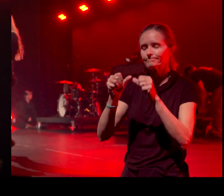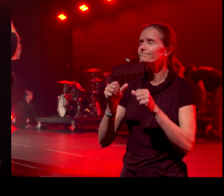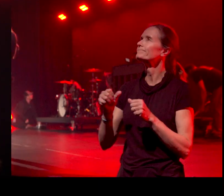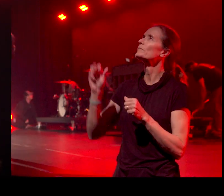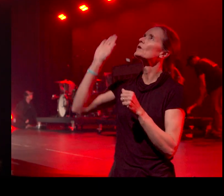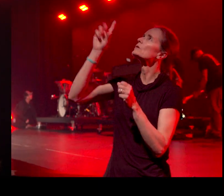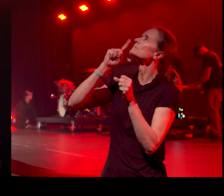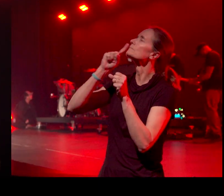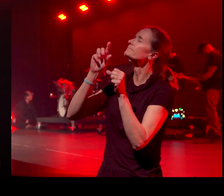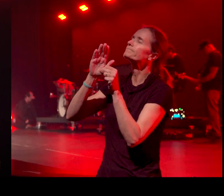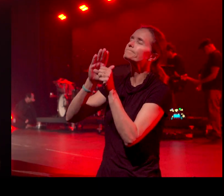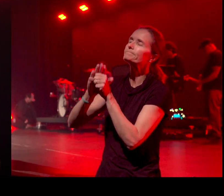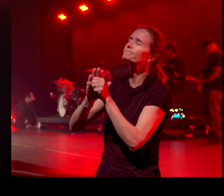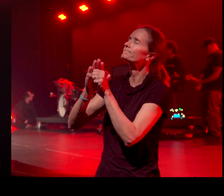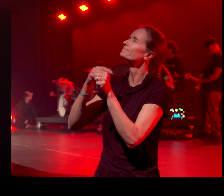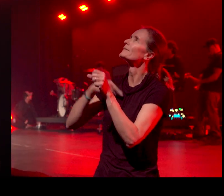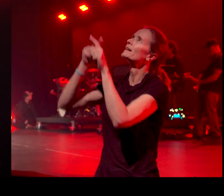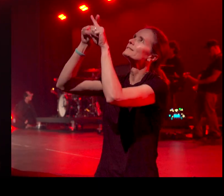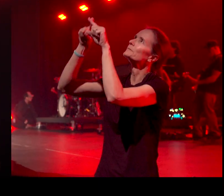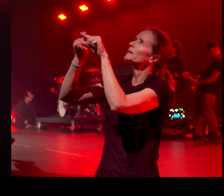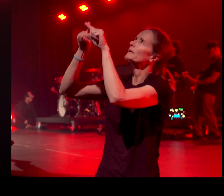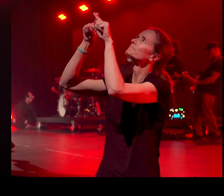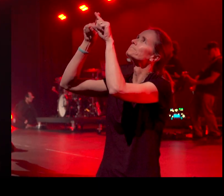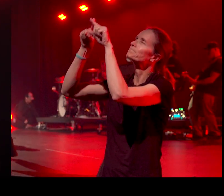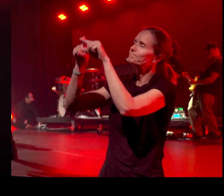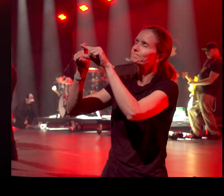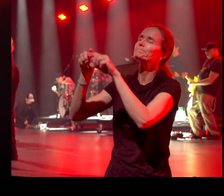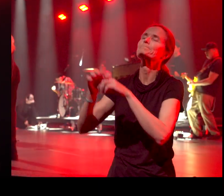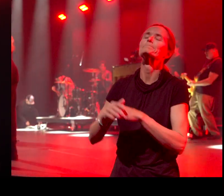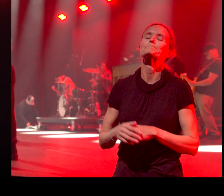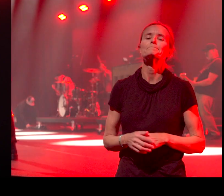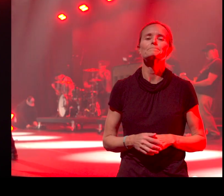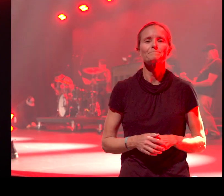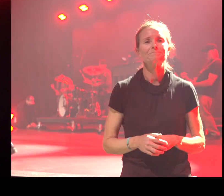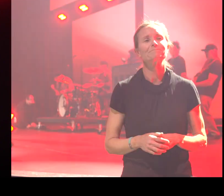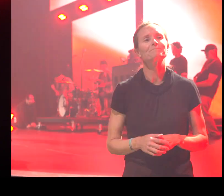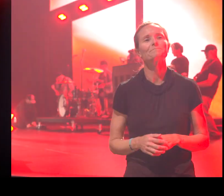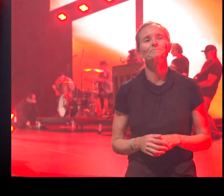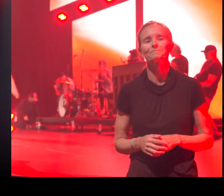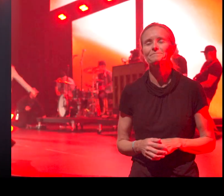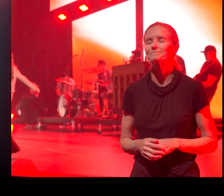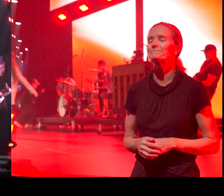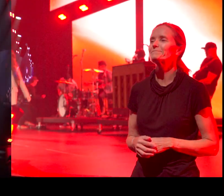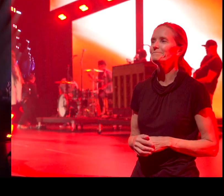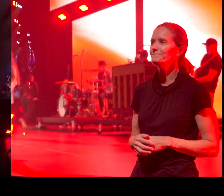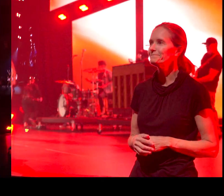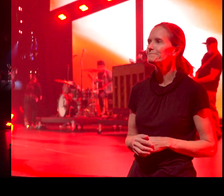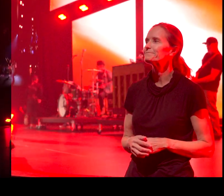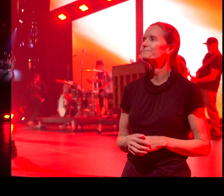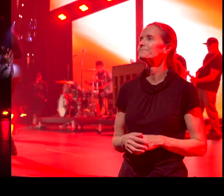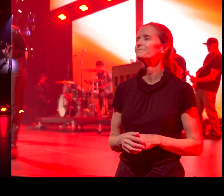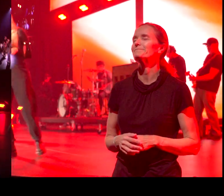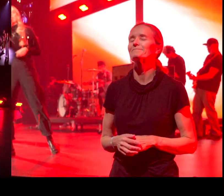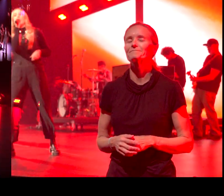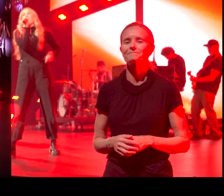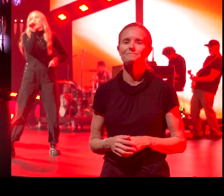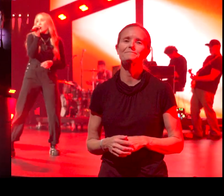when I'm standing tall on your promises. All right.